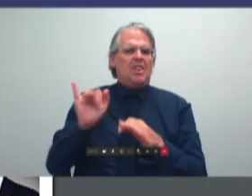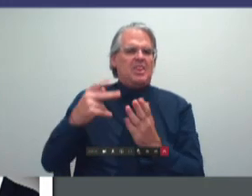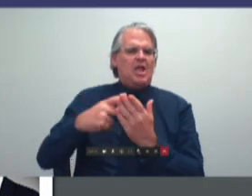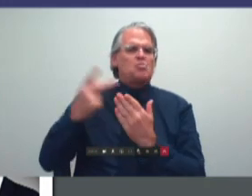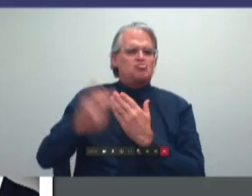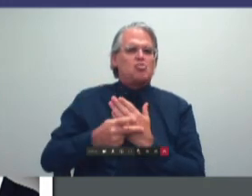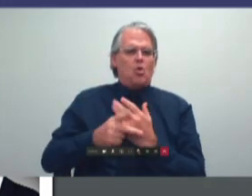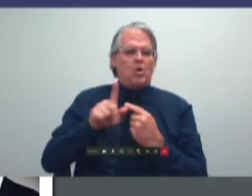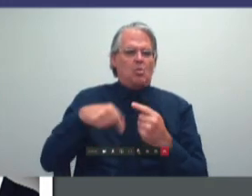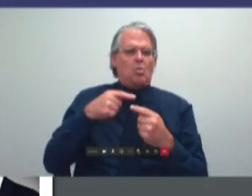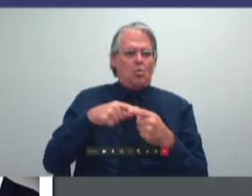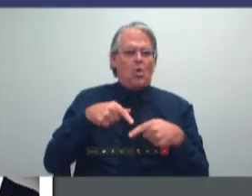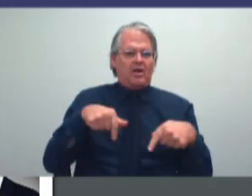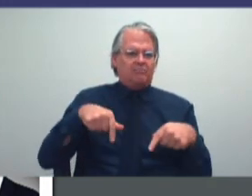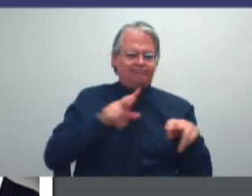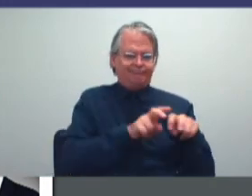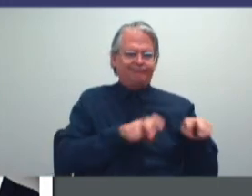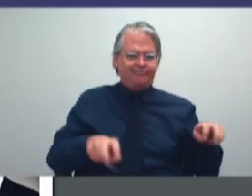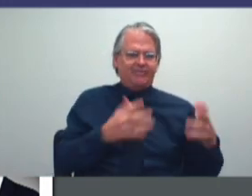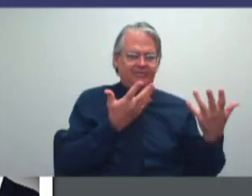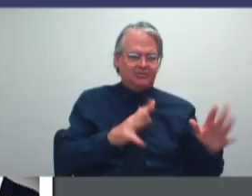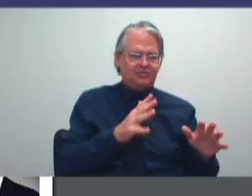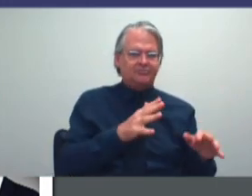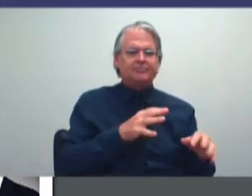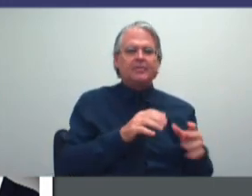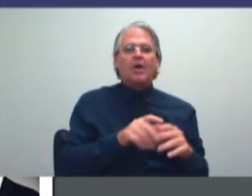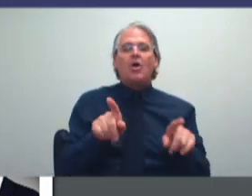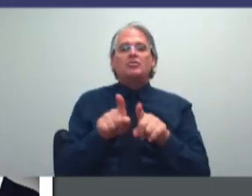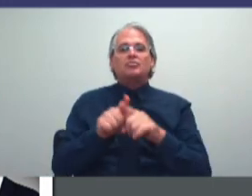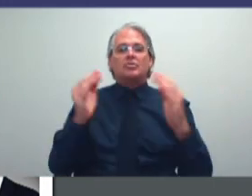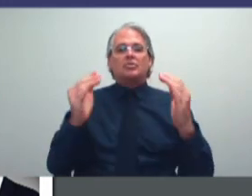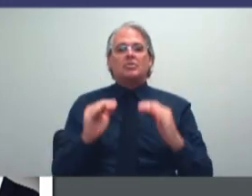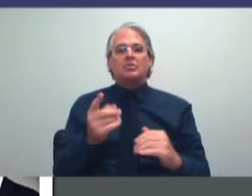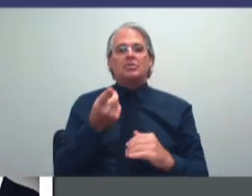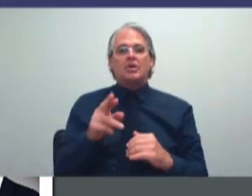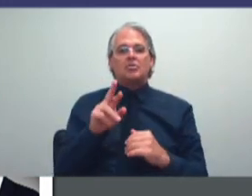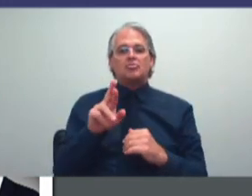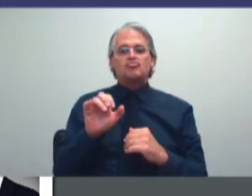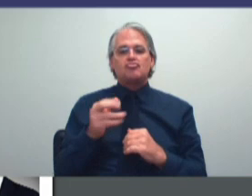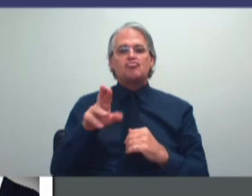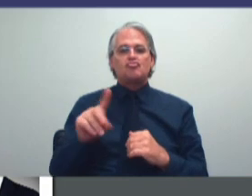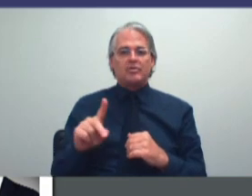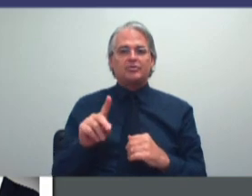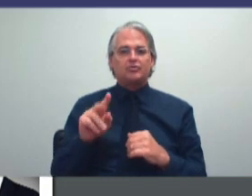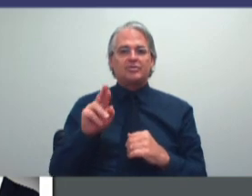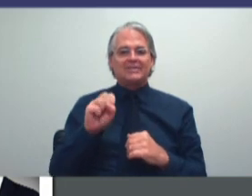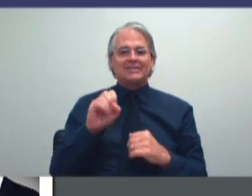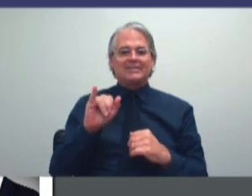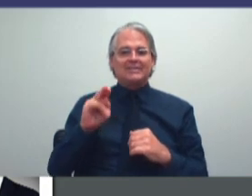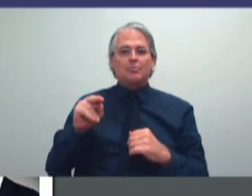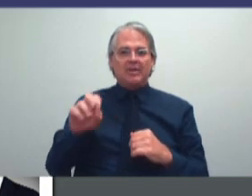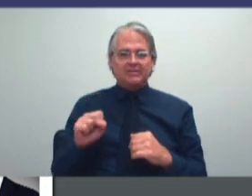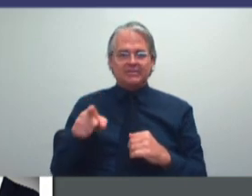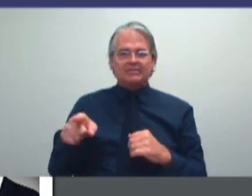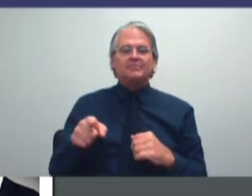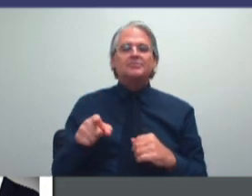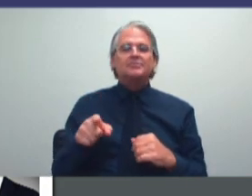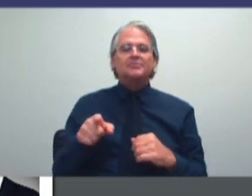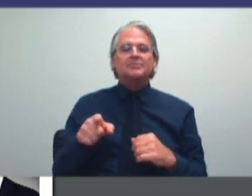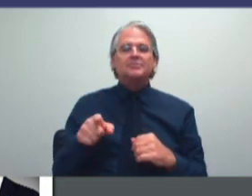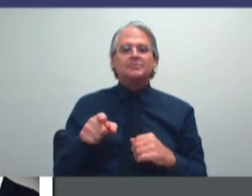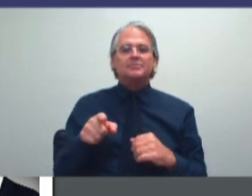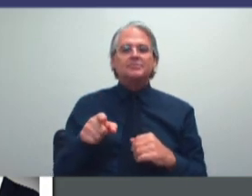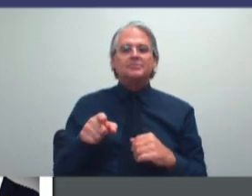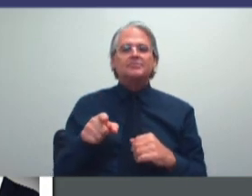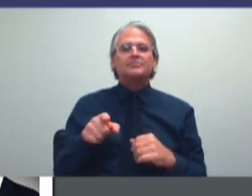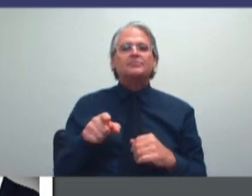then we have Dr. Richard Simmons, University of Nevada School of Veterinary Medicine. And he's been really